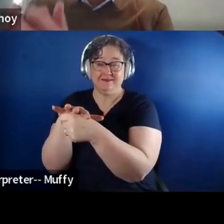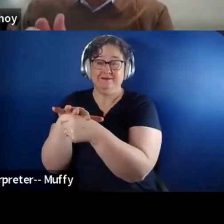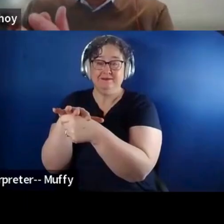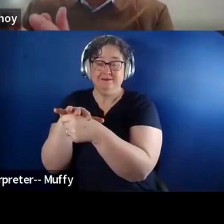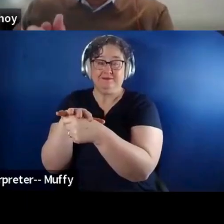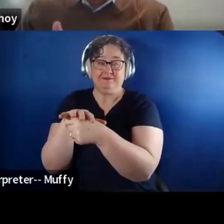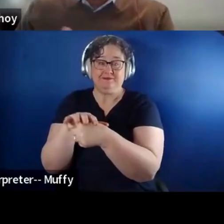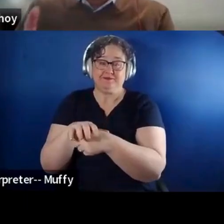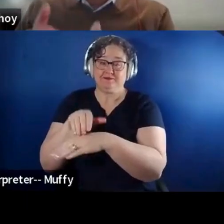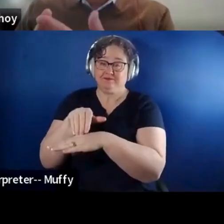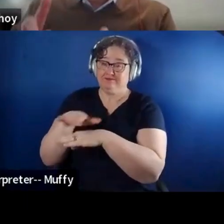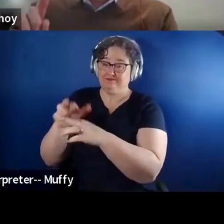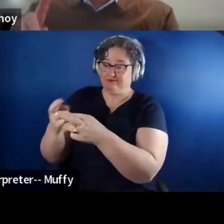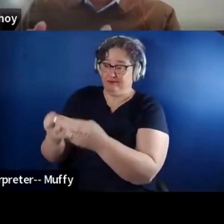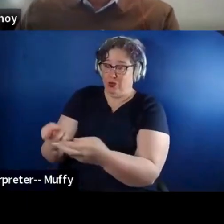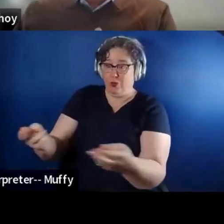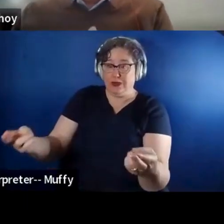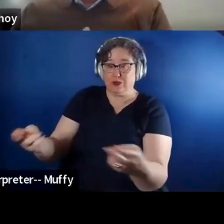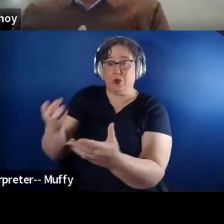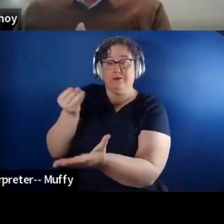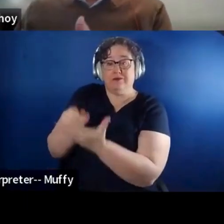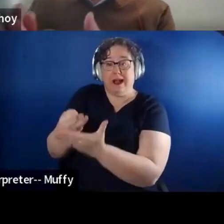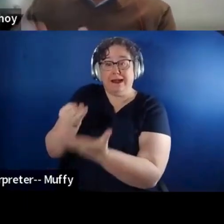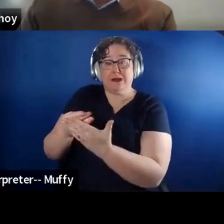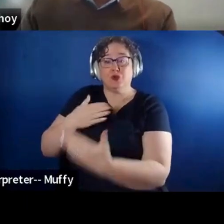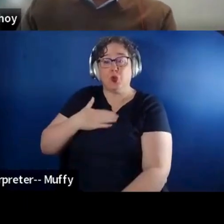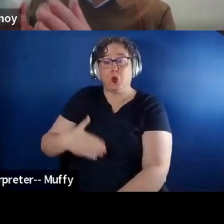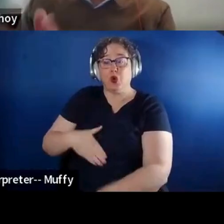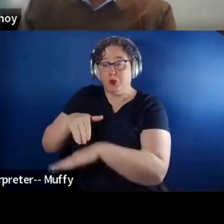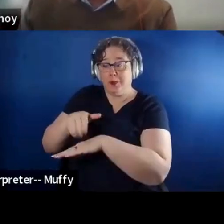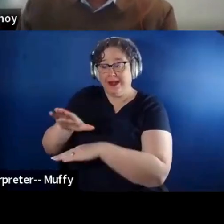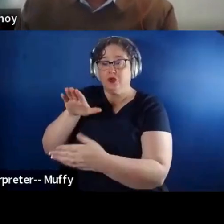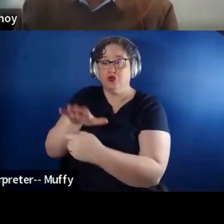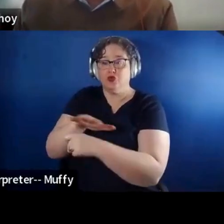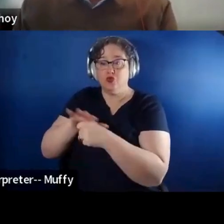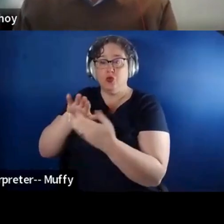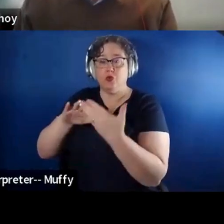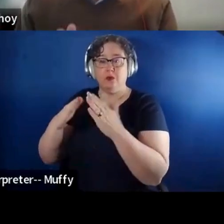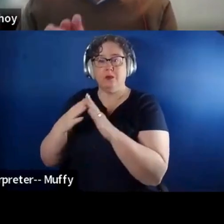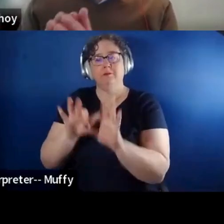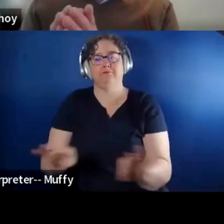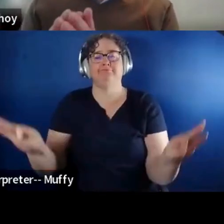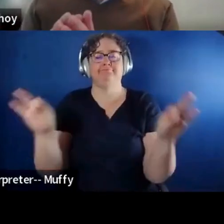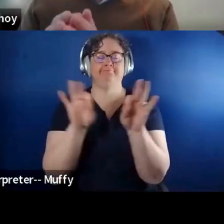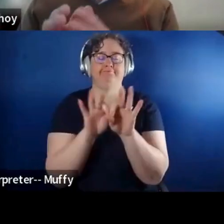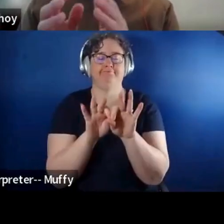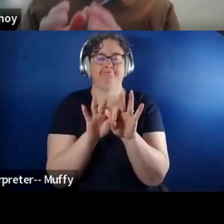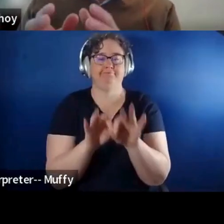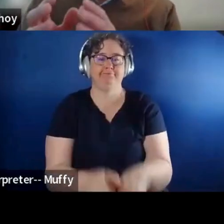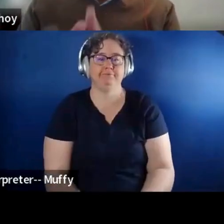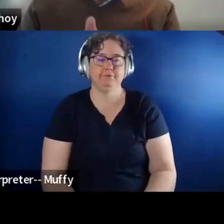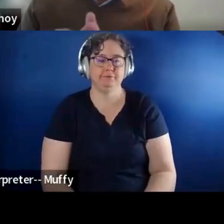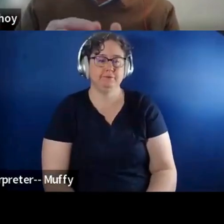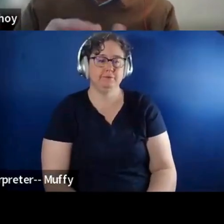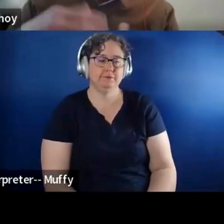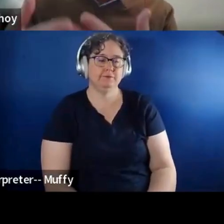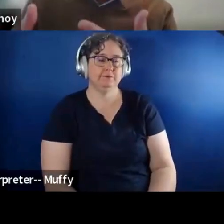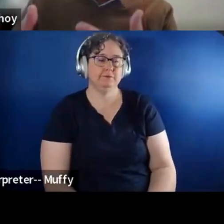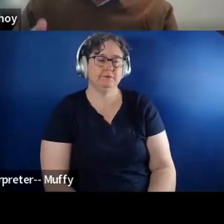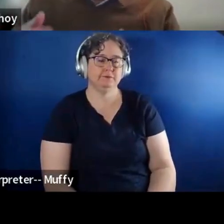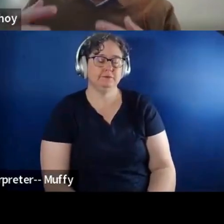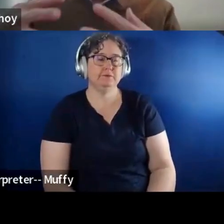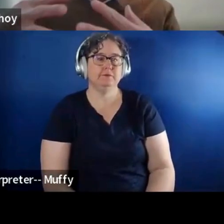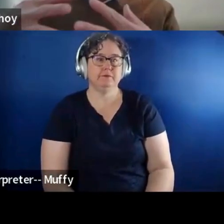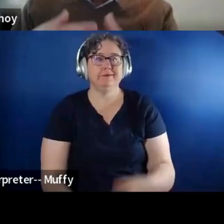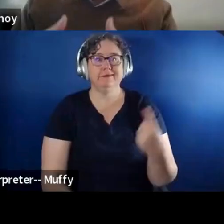deploying our resources, whether it's financial or human, into local communities is really important to us. So that's kind